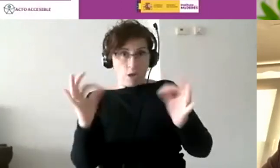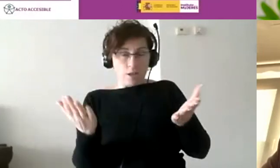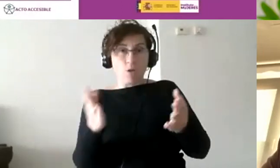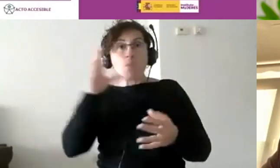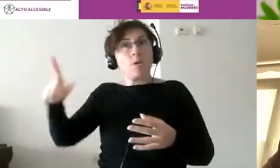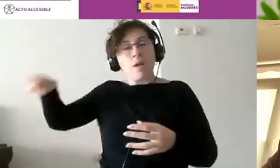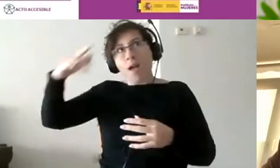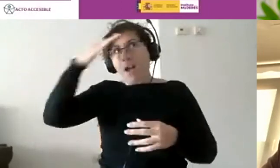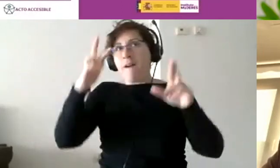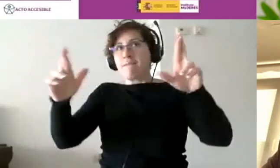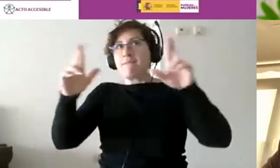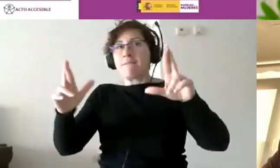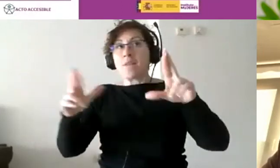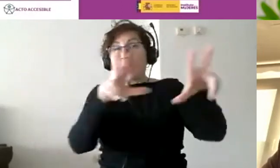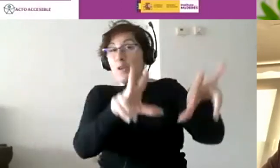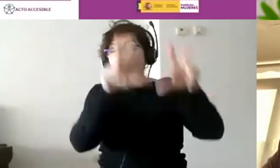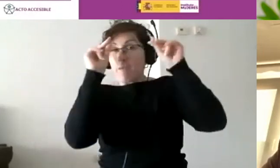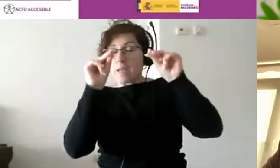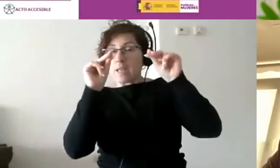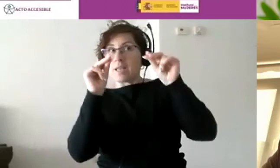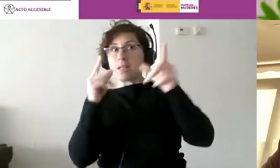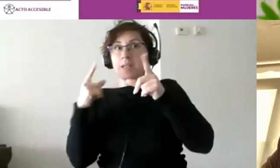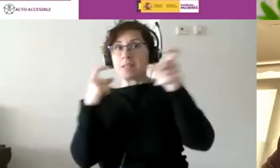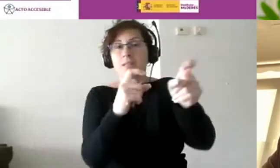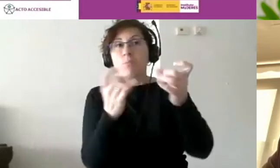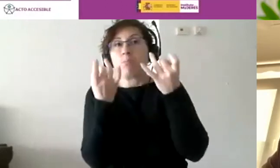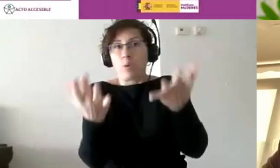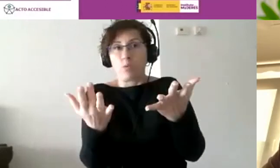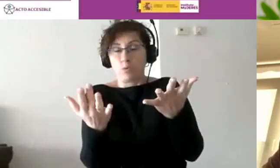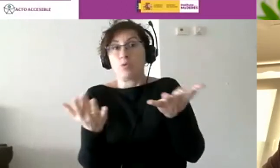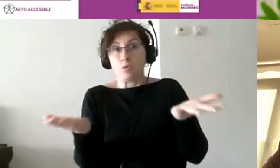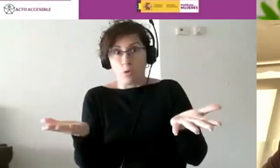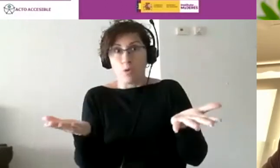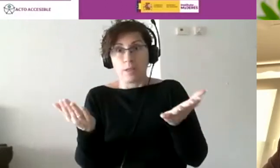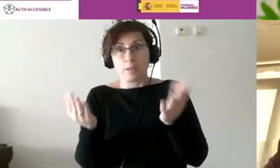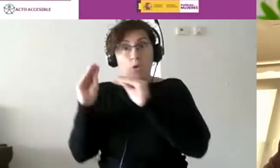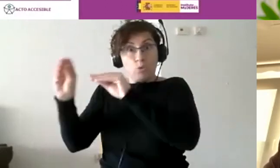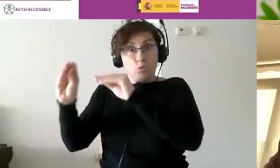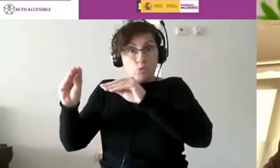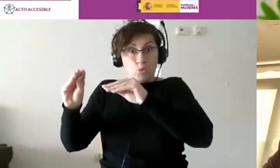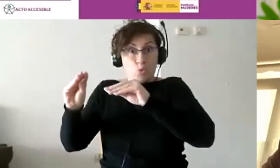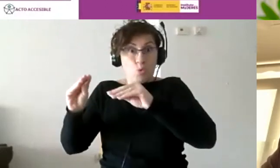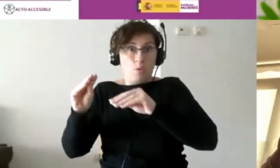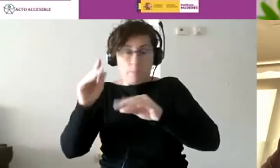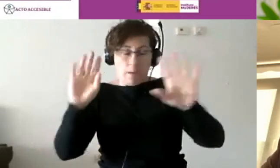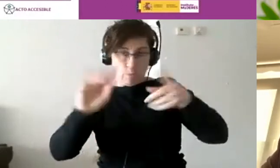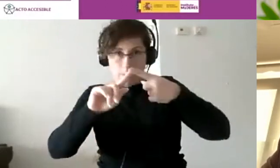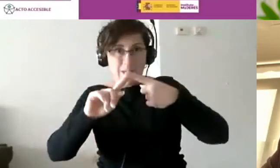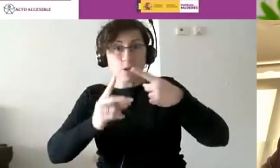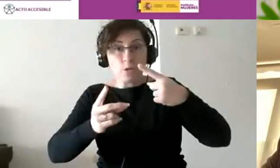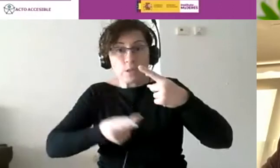that's logical and human because they have the hope that the conflict will end soon, and they have left